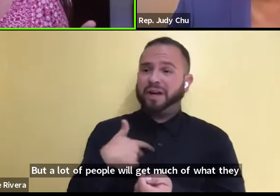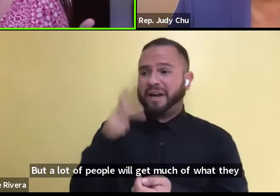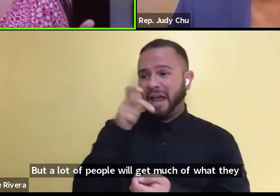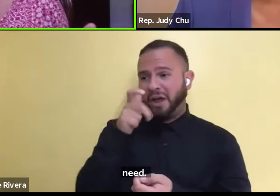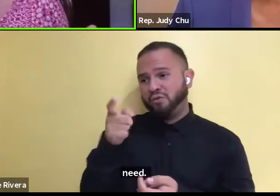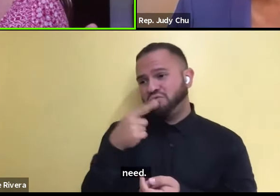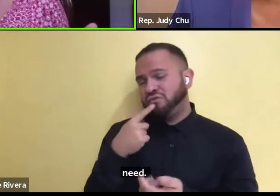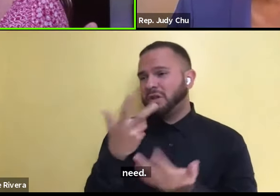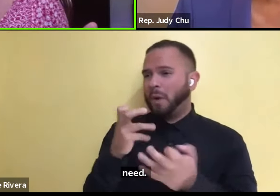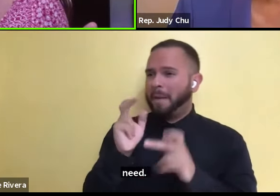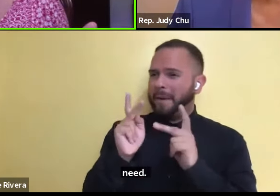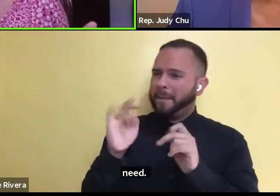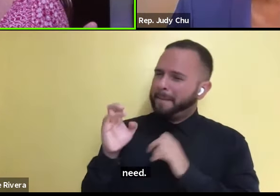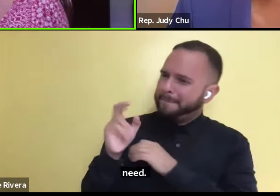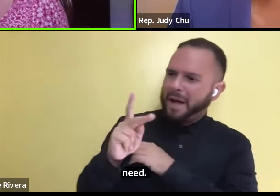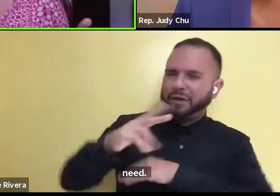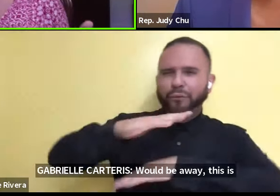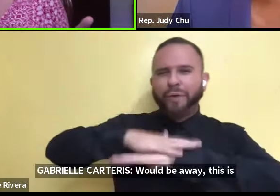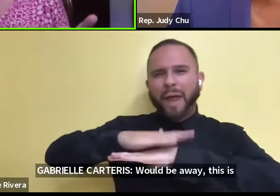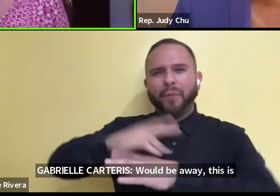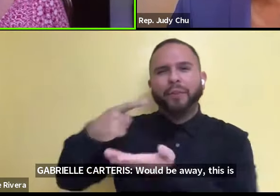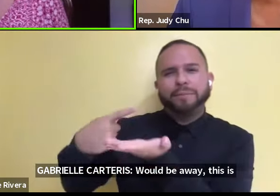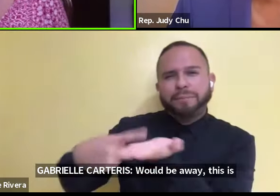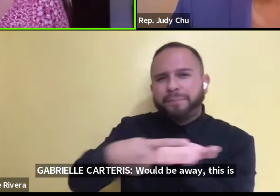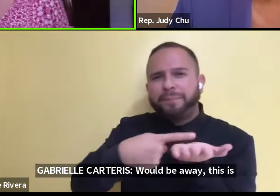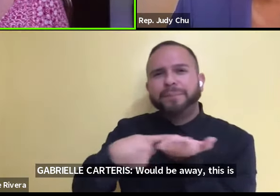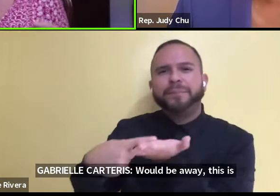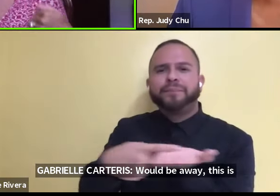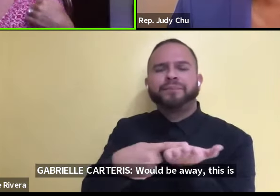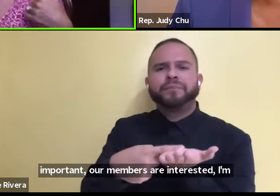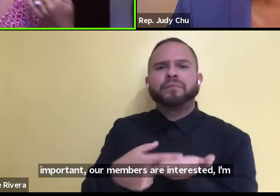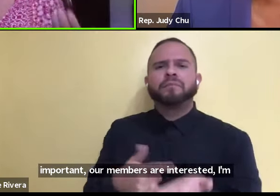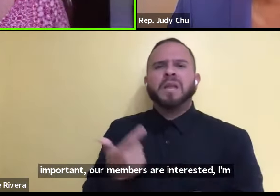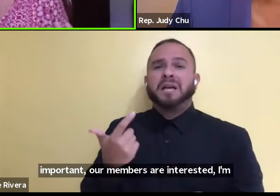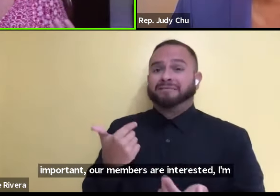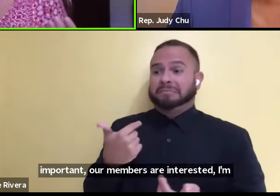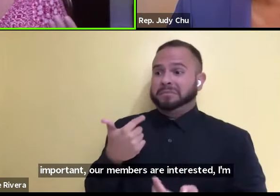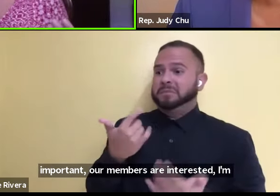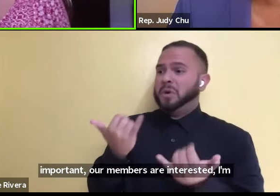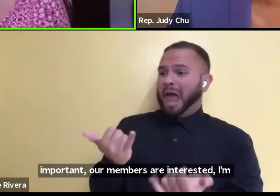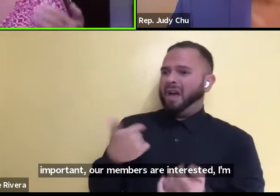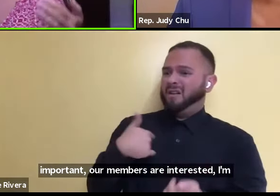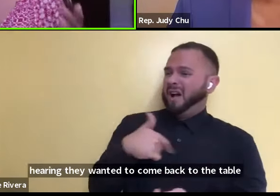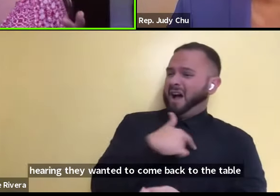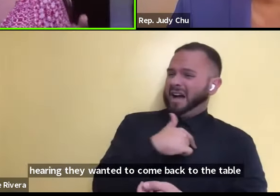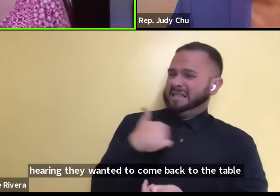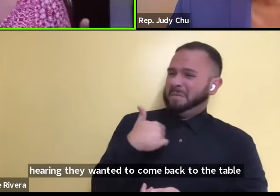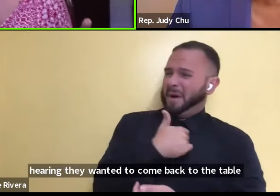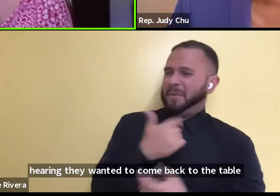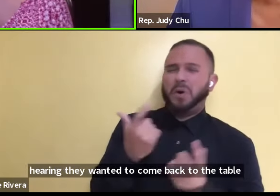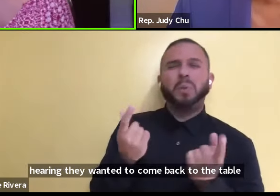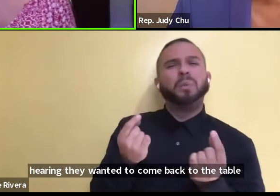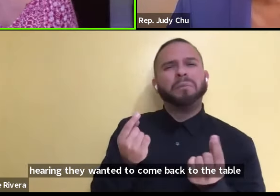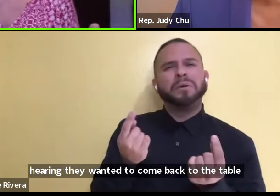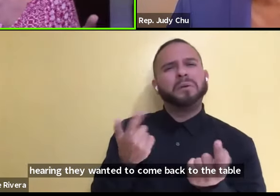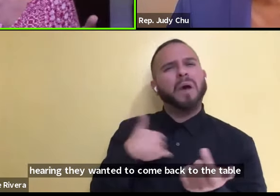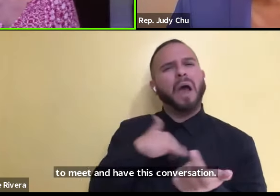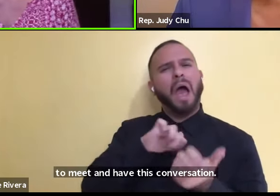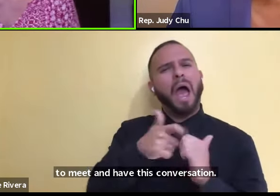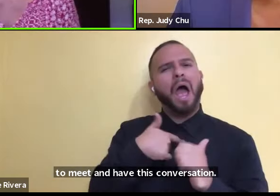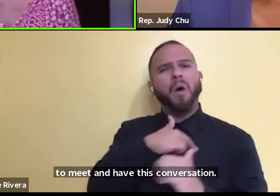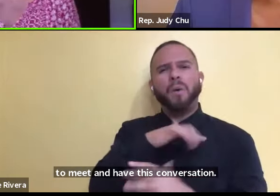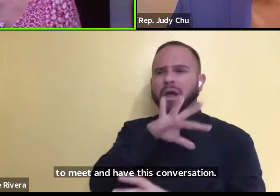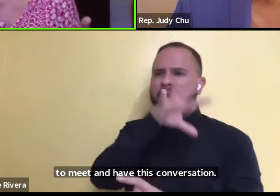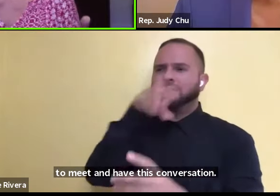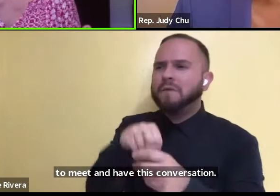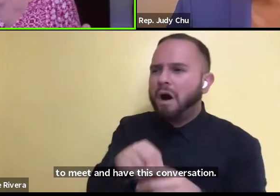table to be able to have this conversation. How can we as members activate in terms of this particular issue? Who do we reach